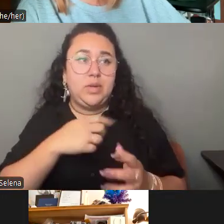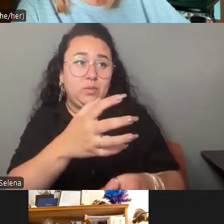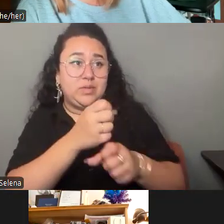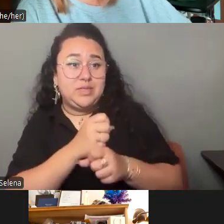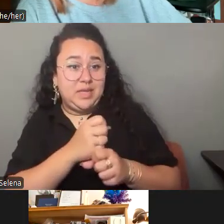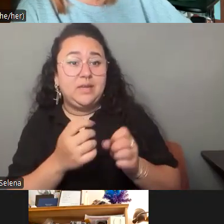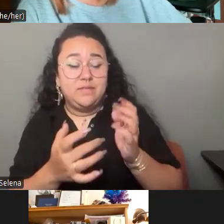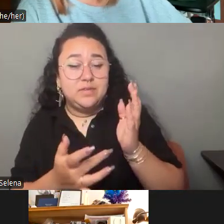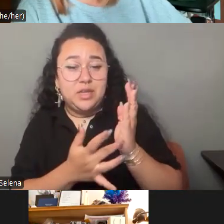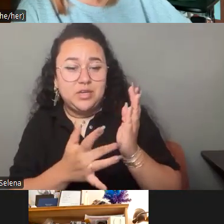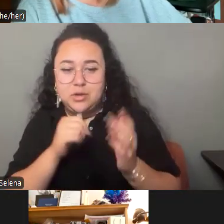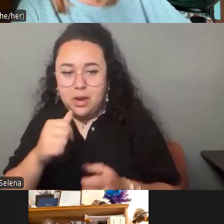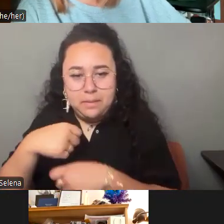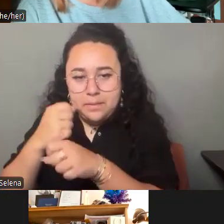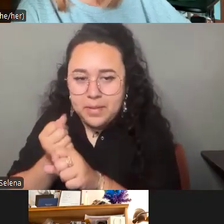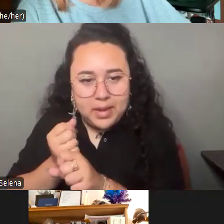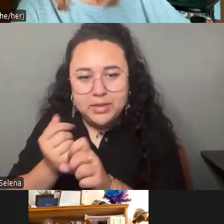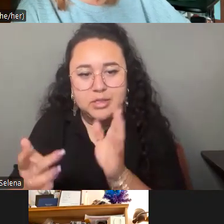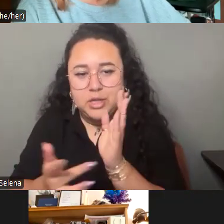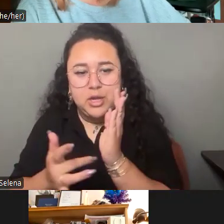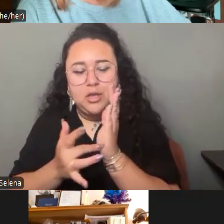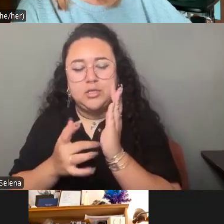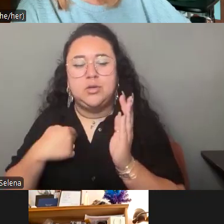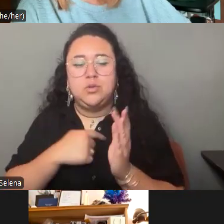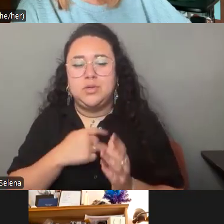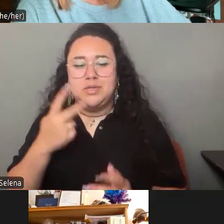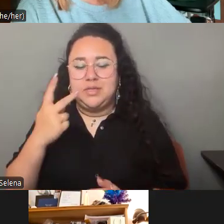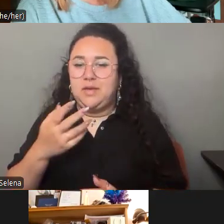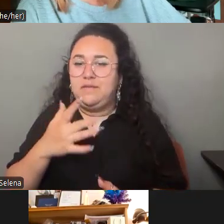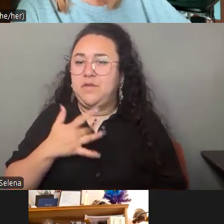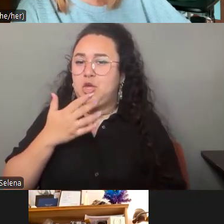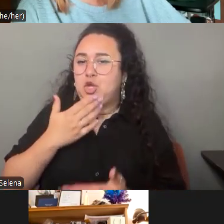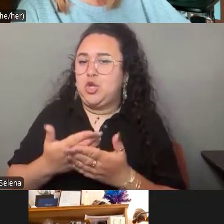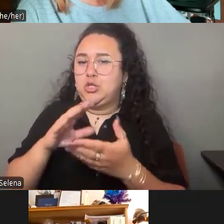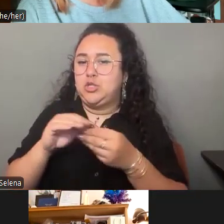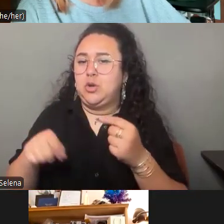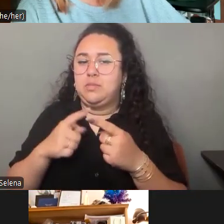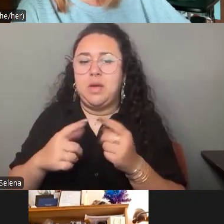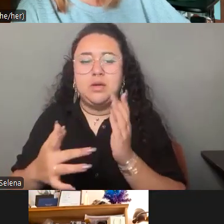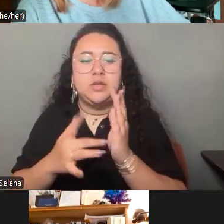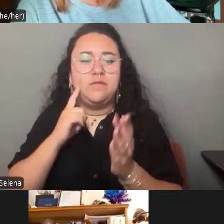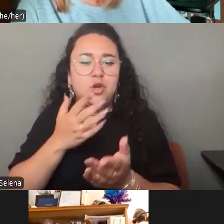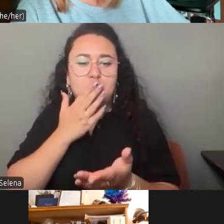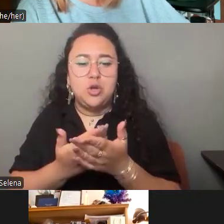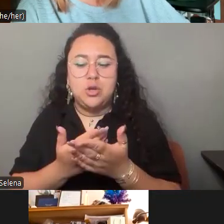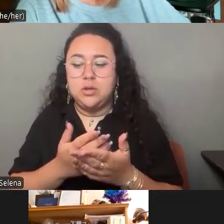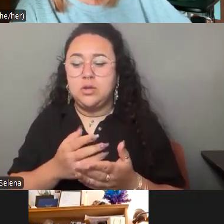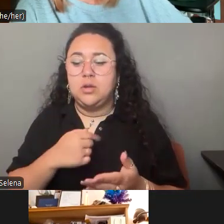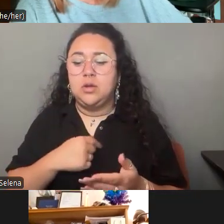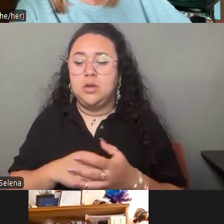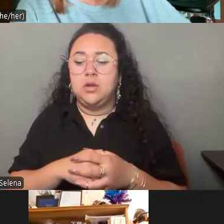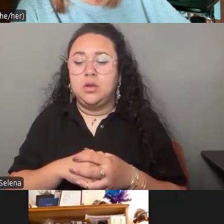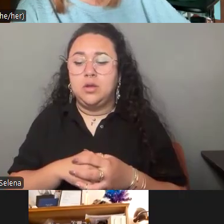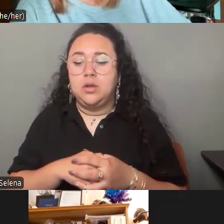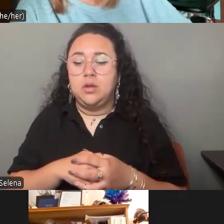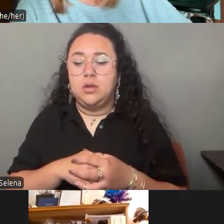We see it in feel-good news stories about technologies for good. Disabled people are often talked about in these stories without being interviewed.